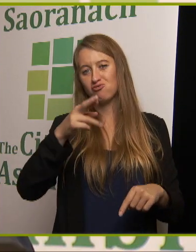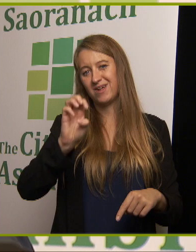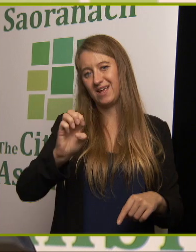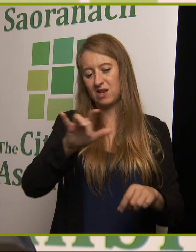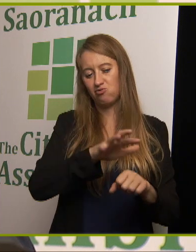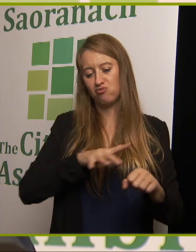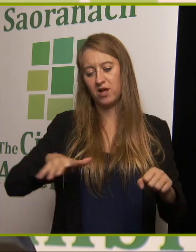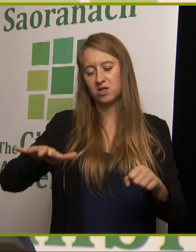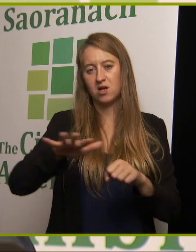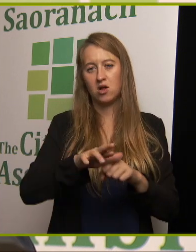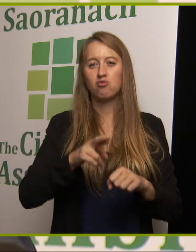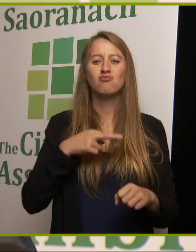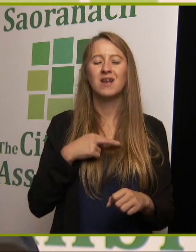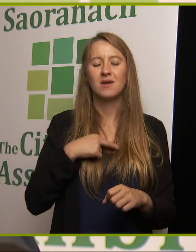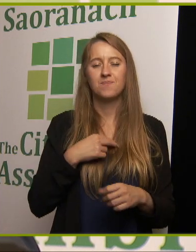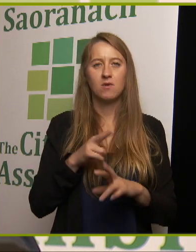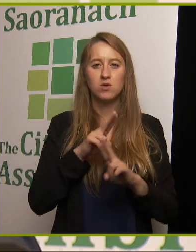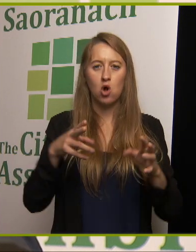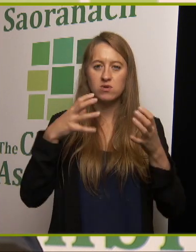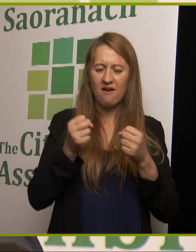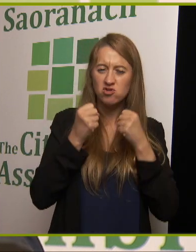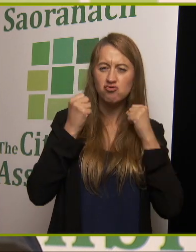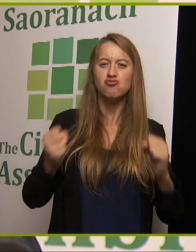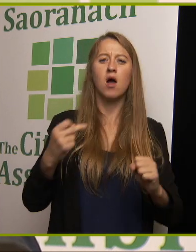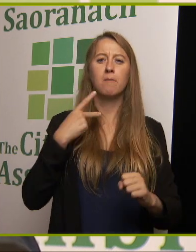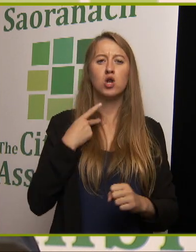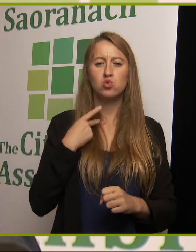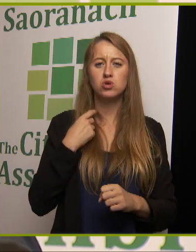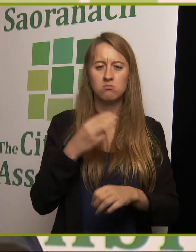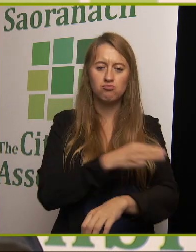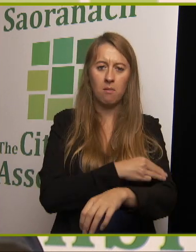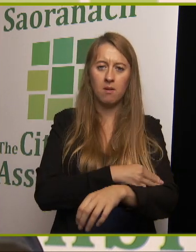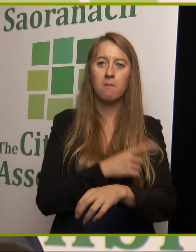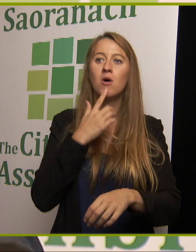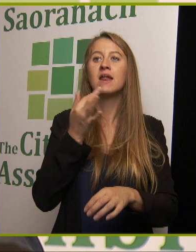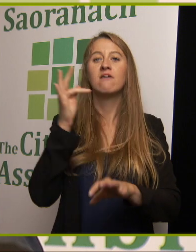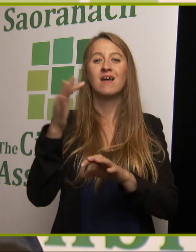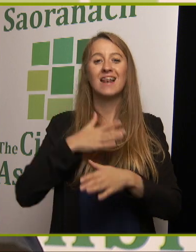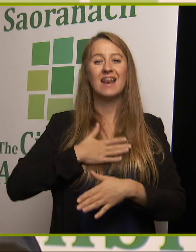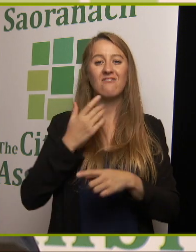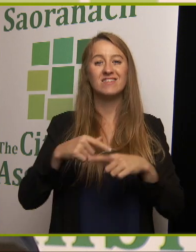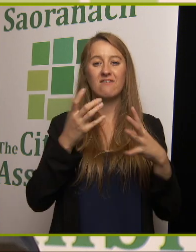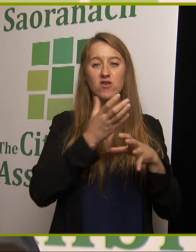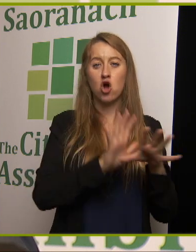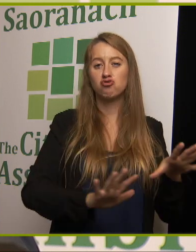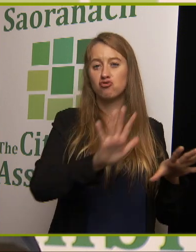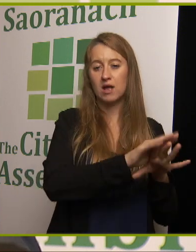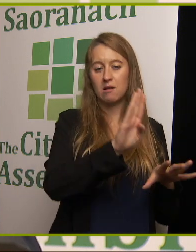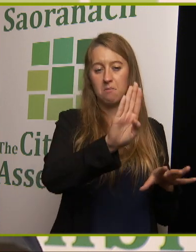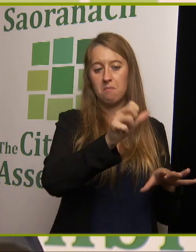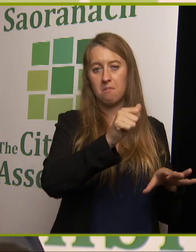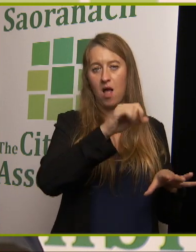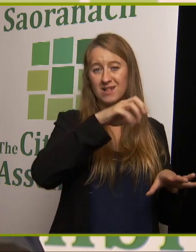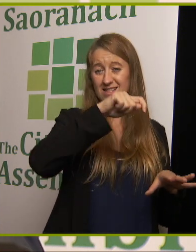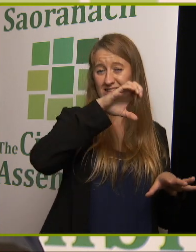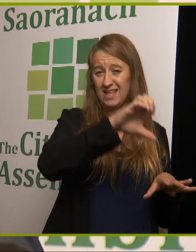not a substantial pollution problem. If we lived in the Baltic or we lived in the southern North Sea, we probably would have a much higher pollution problem,